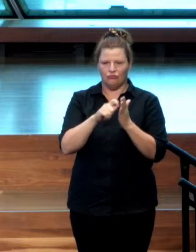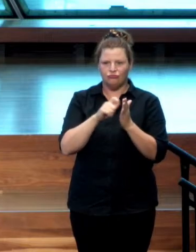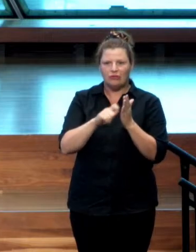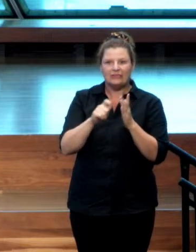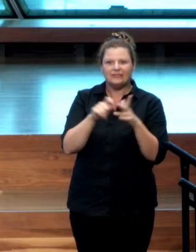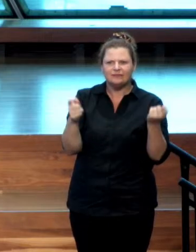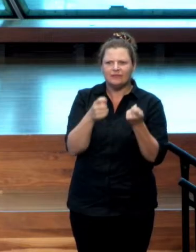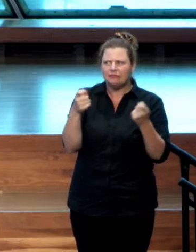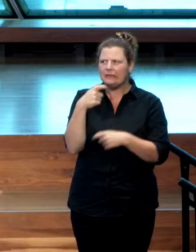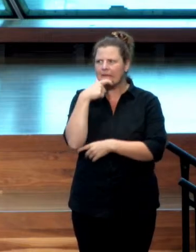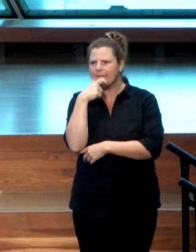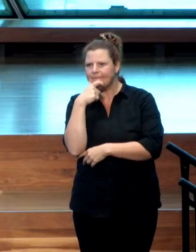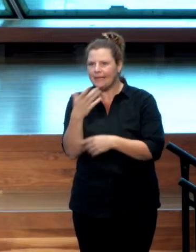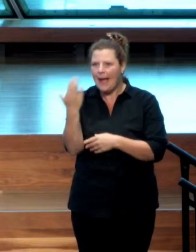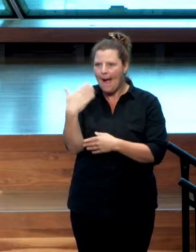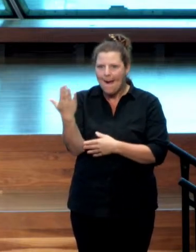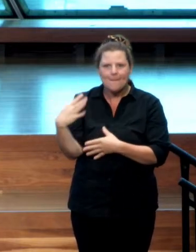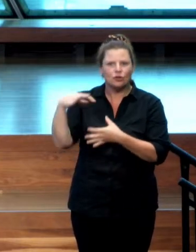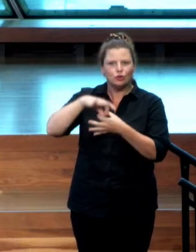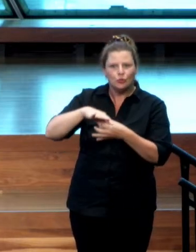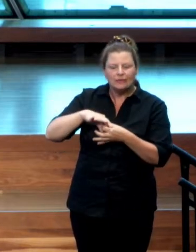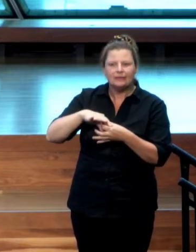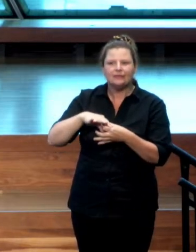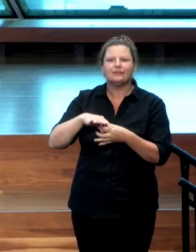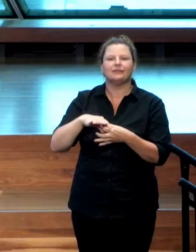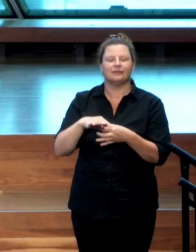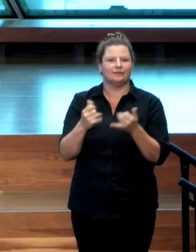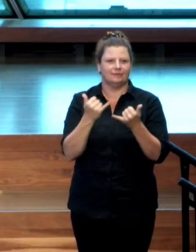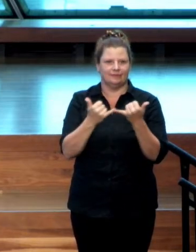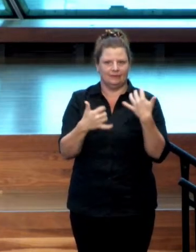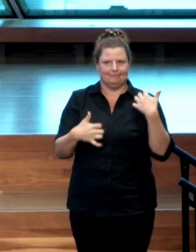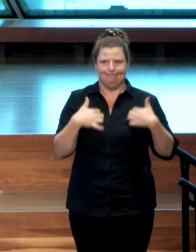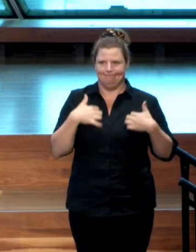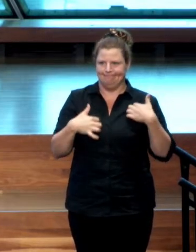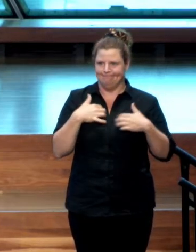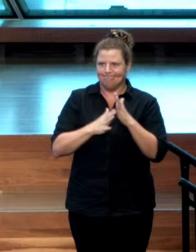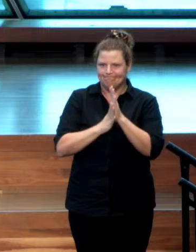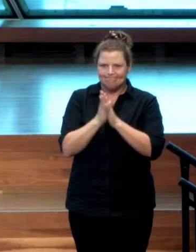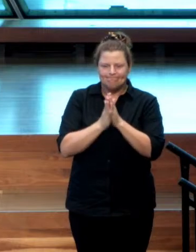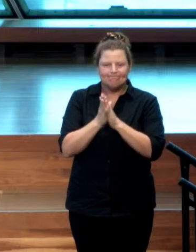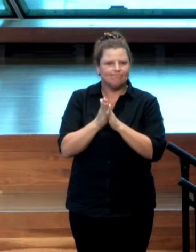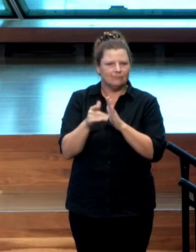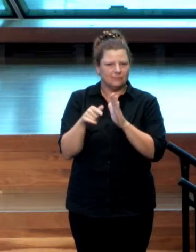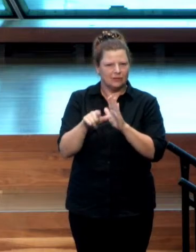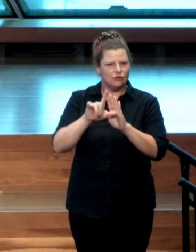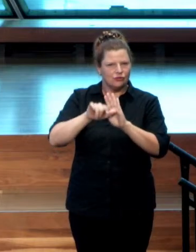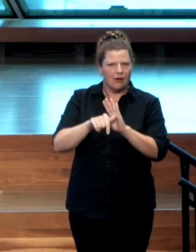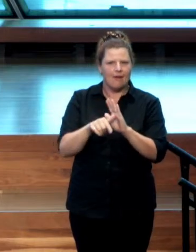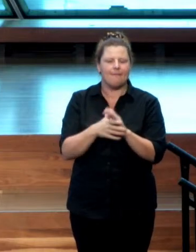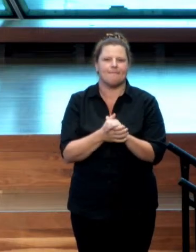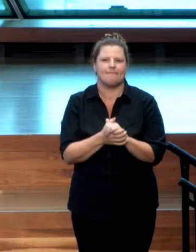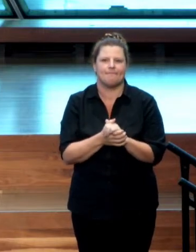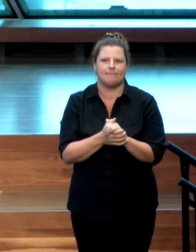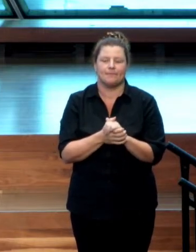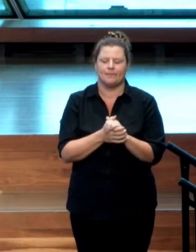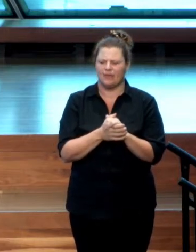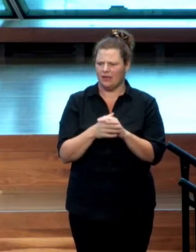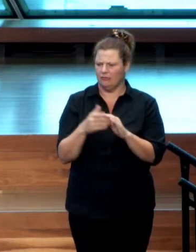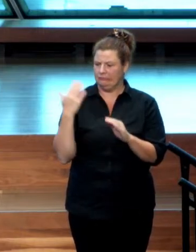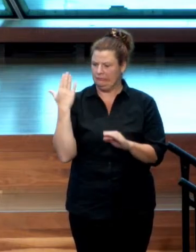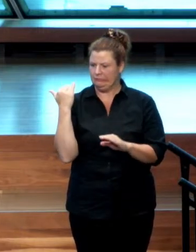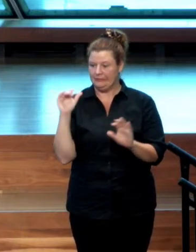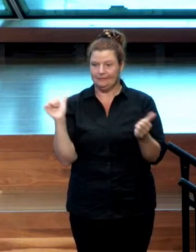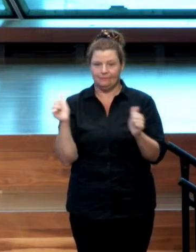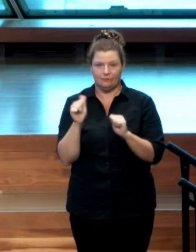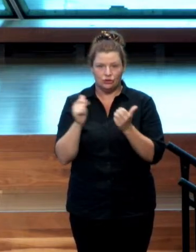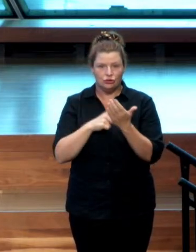like, come and join us. You know, so it was a very enthusiastic moment. And I've just wrapped up a project as the